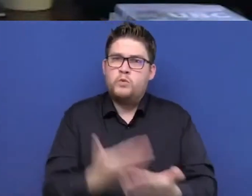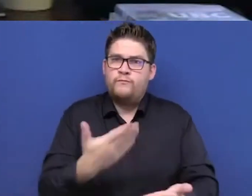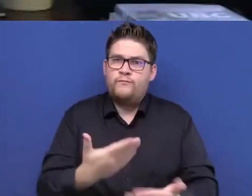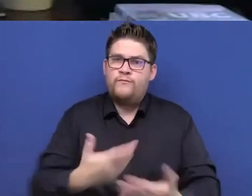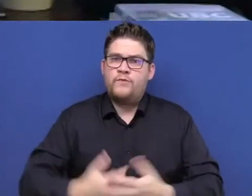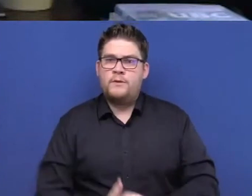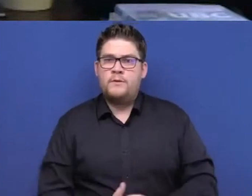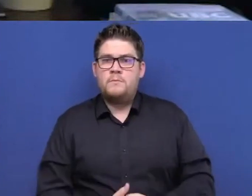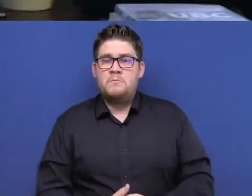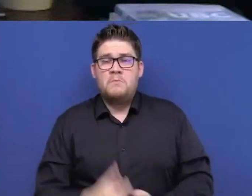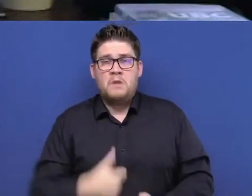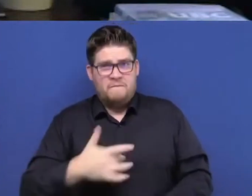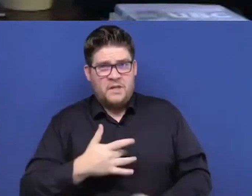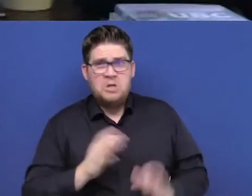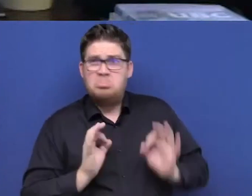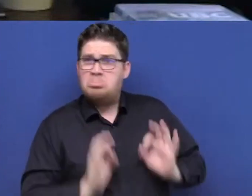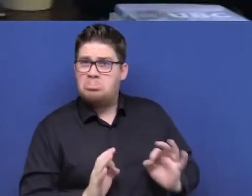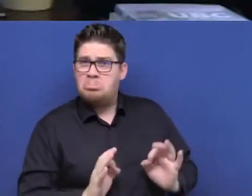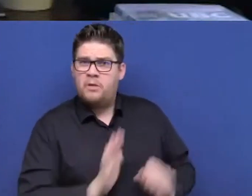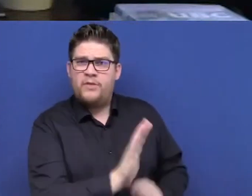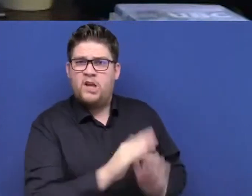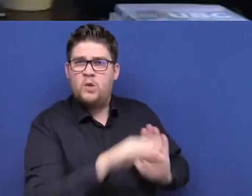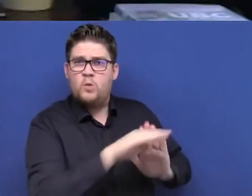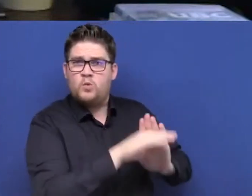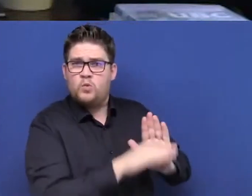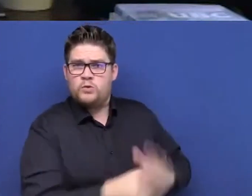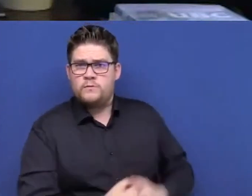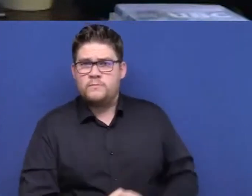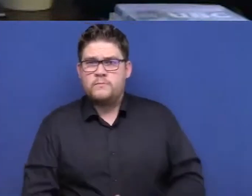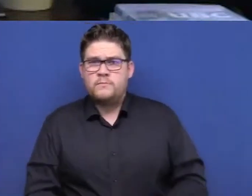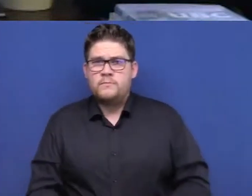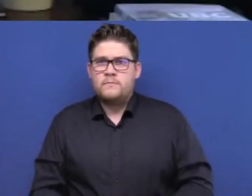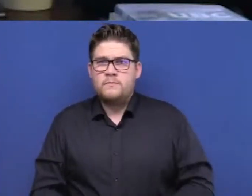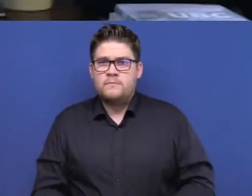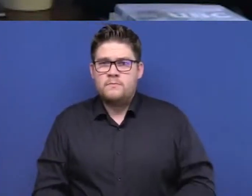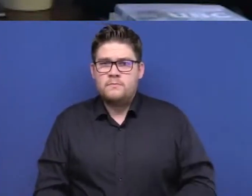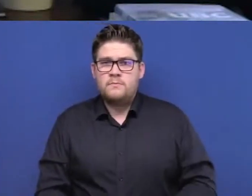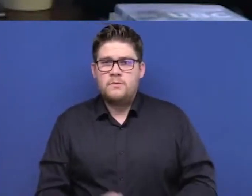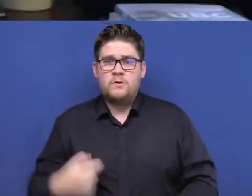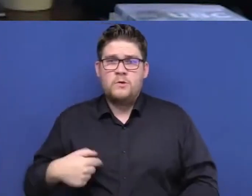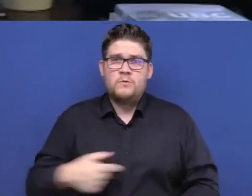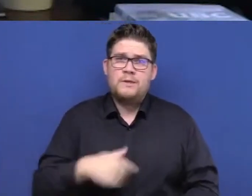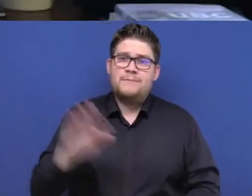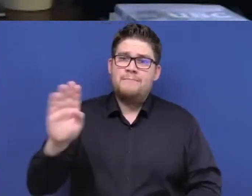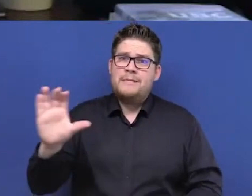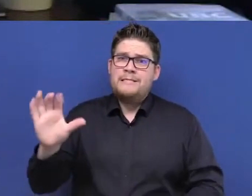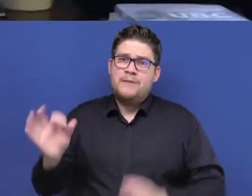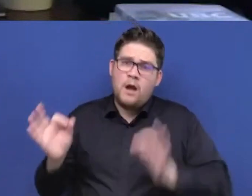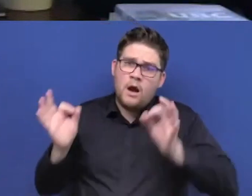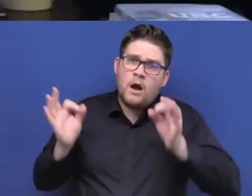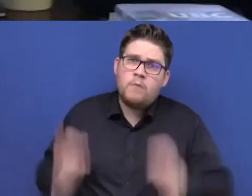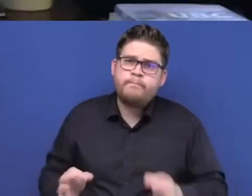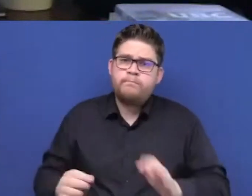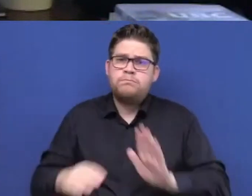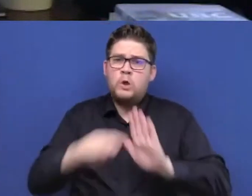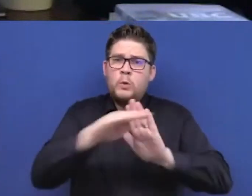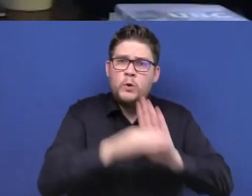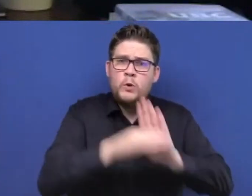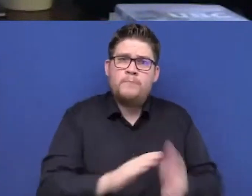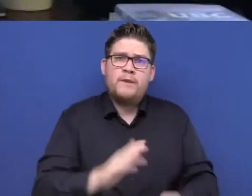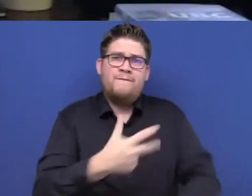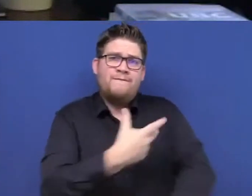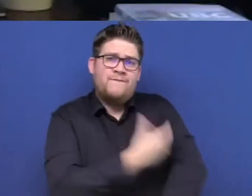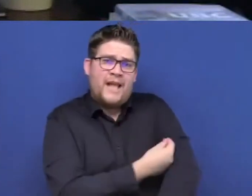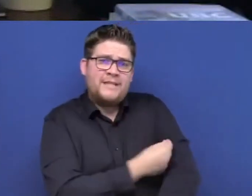public services, but there are some things that are not essential services where it is important that only